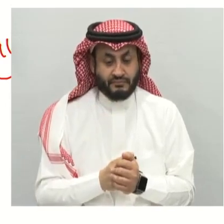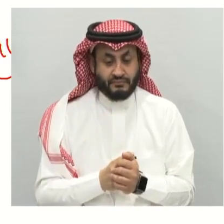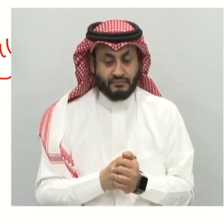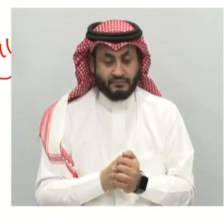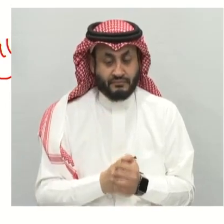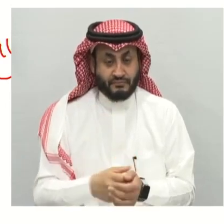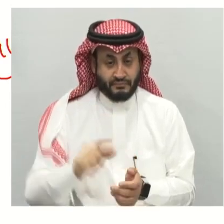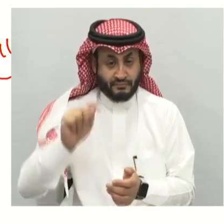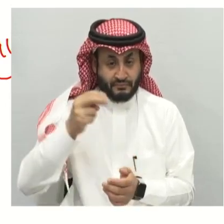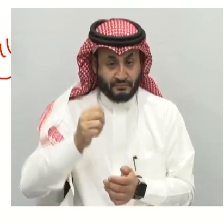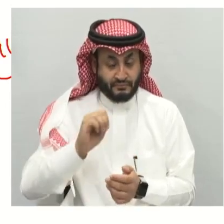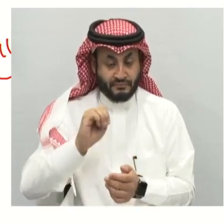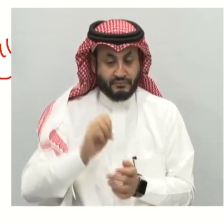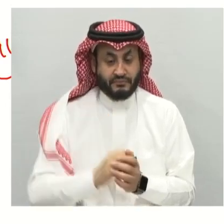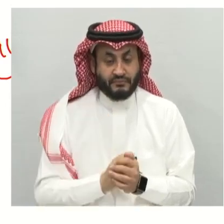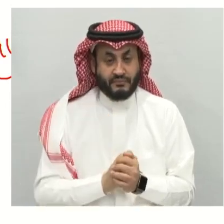to